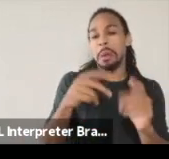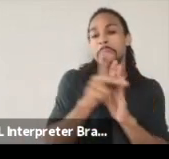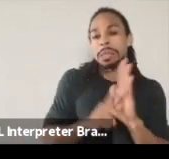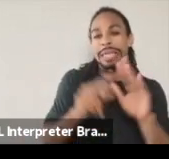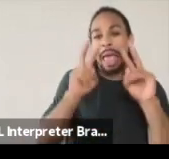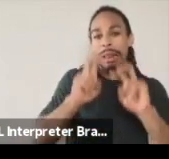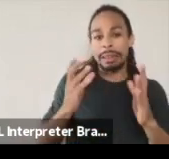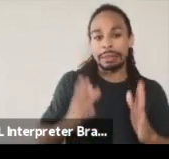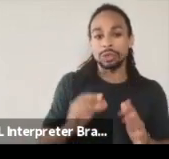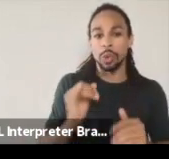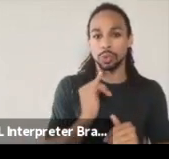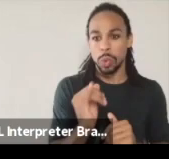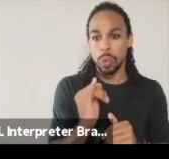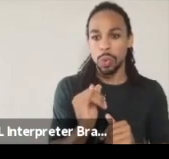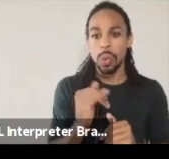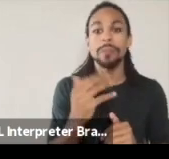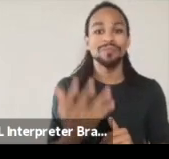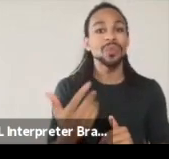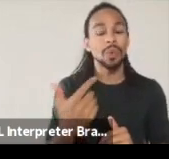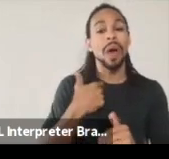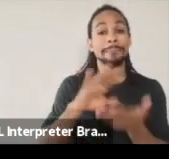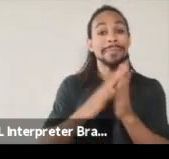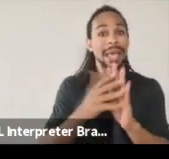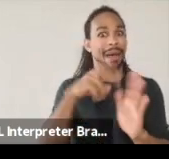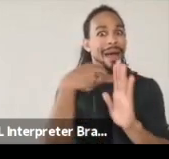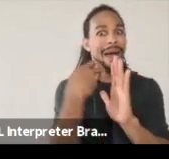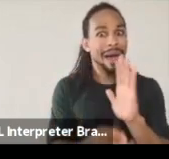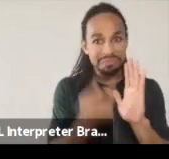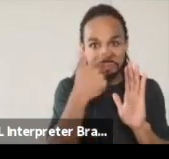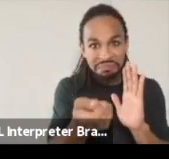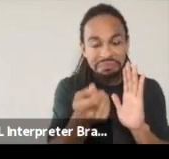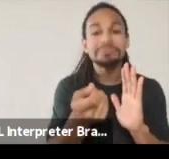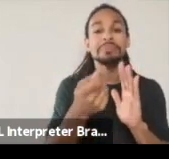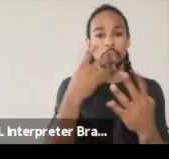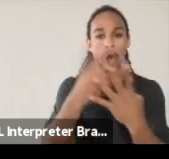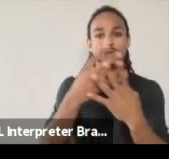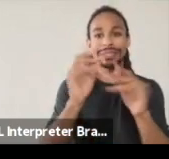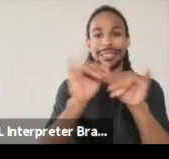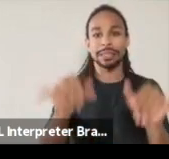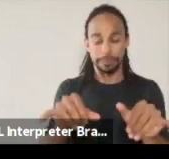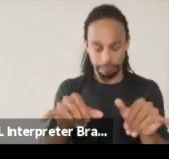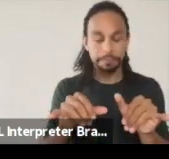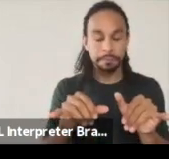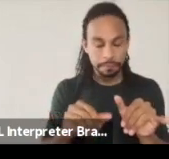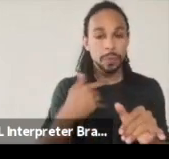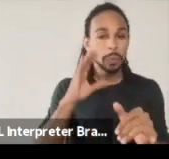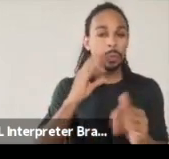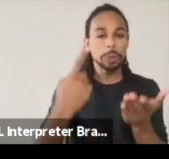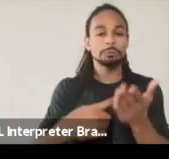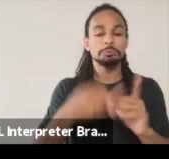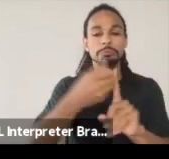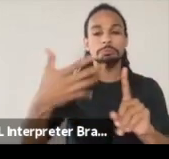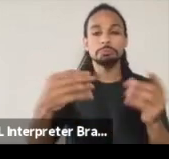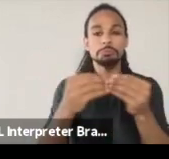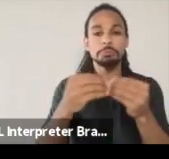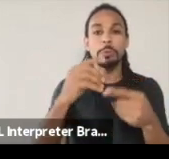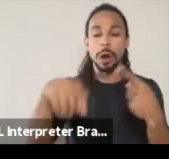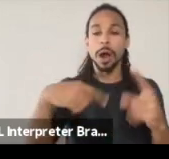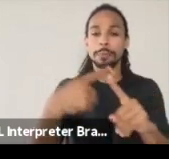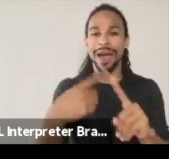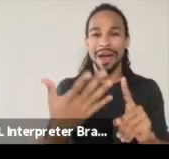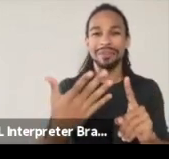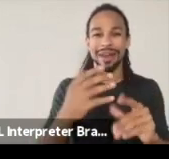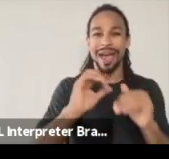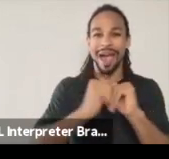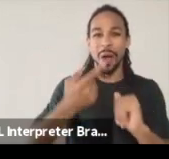very interested in the carceral system. We'll talk a little bit more later on about our own experiences and how we came to abolition, but I want